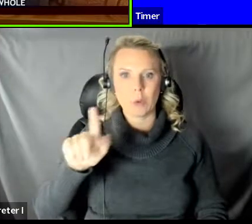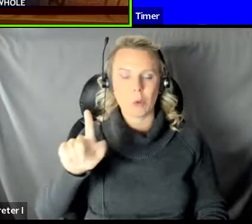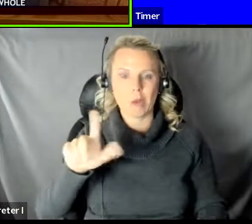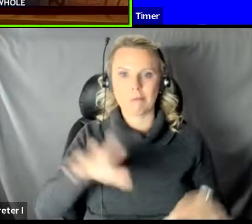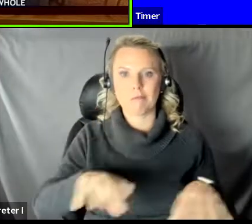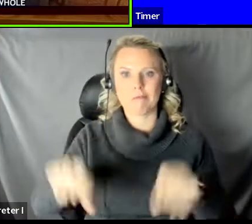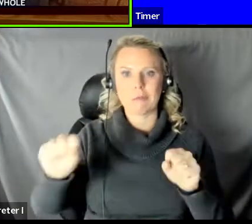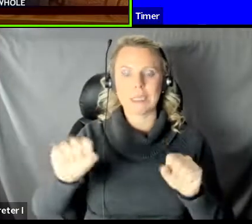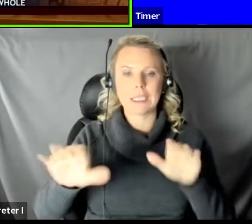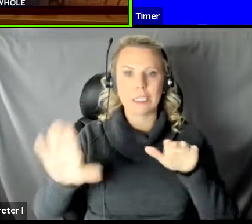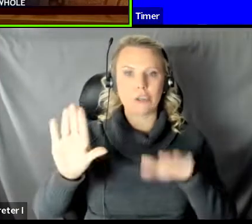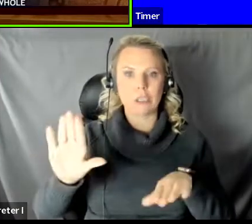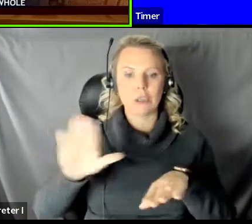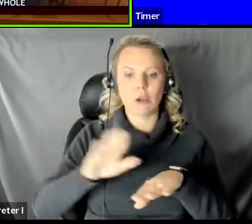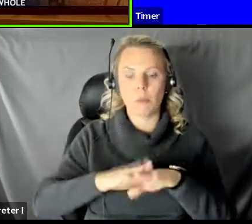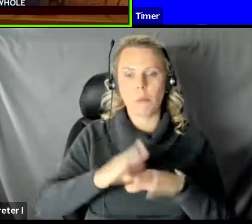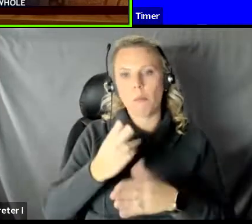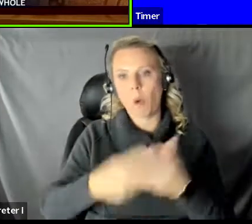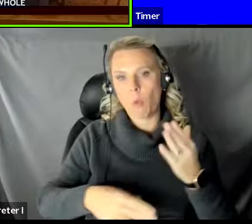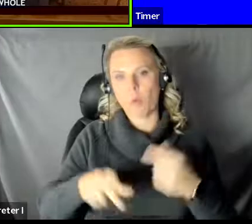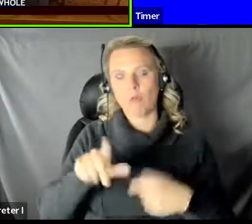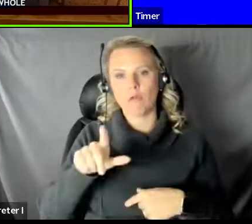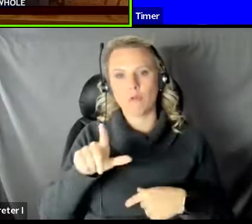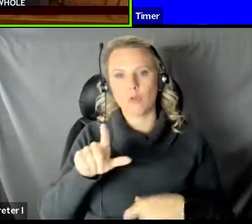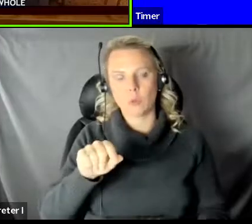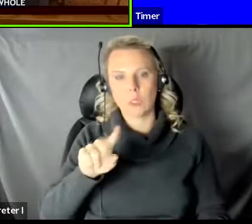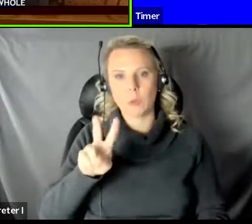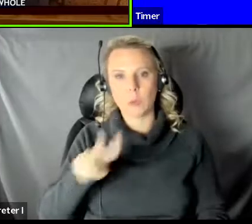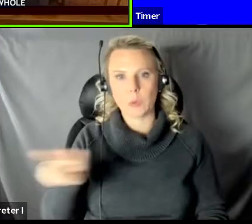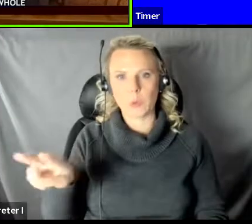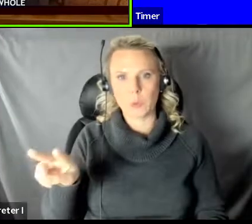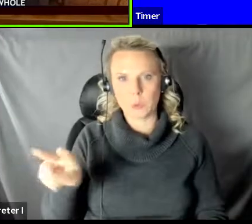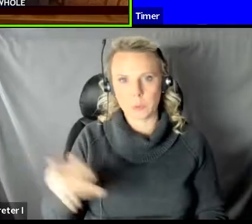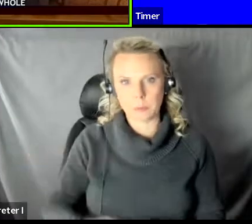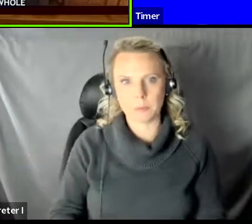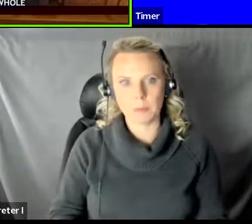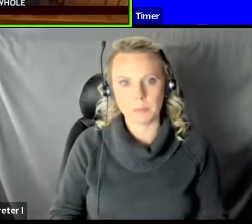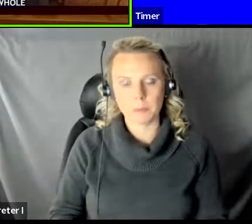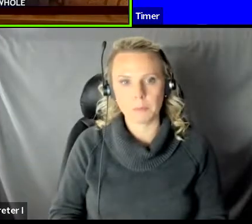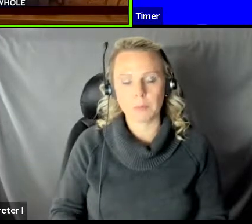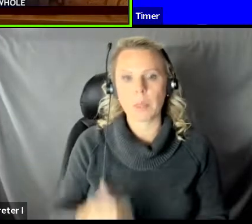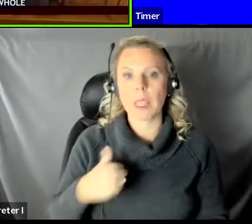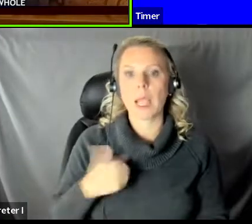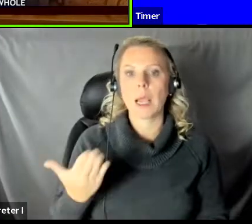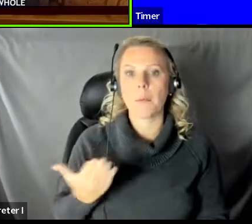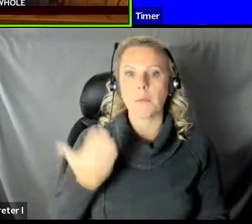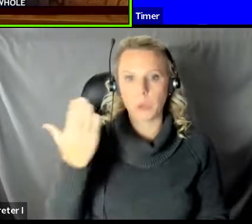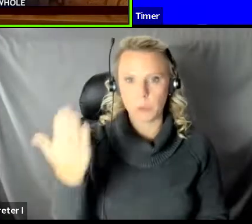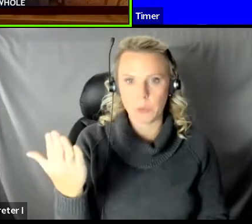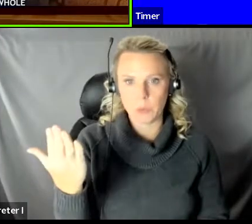both bills on October 19th, 2022. I move, without